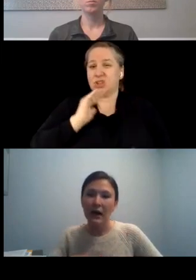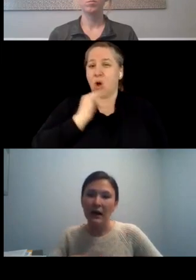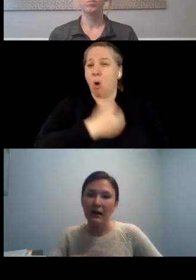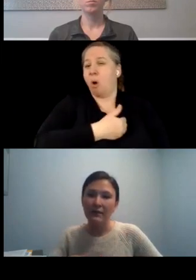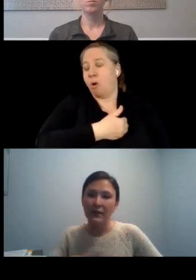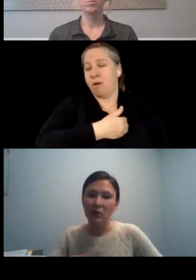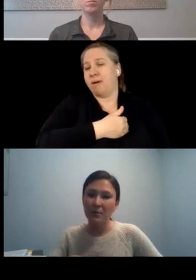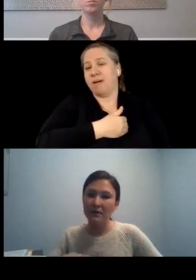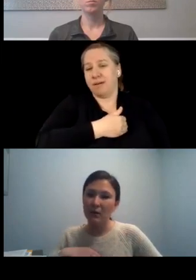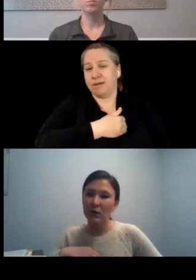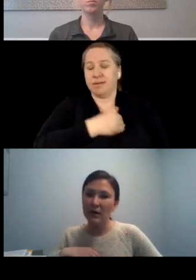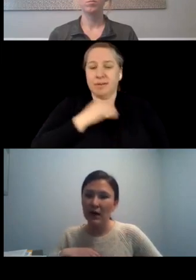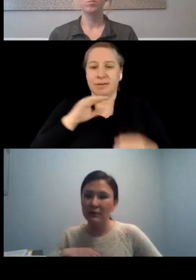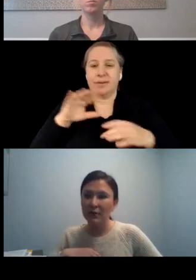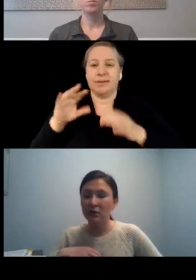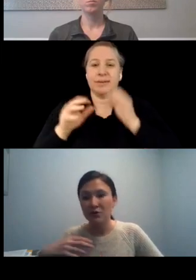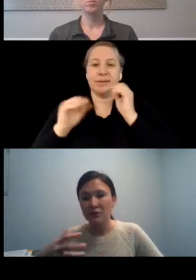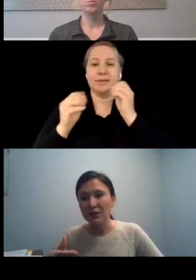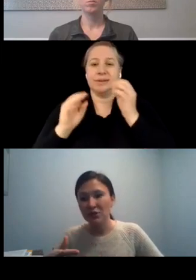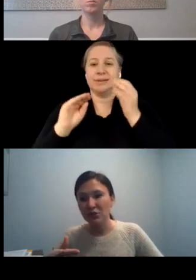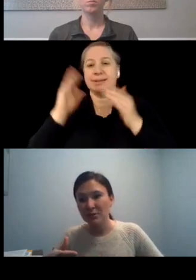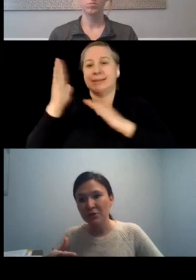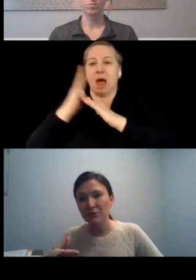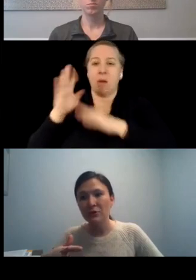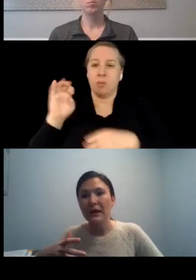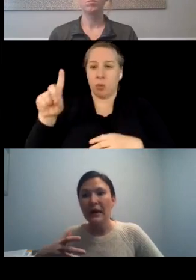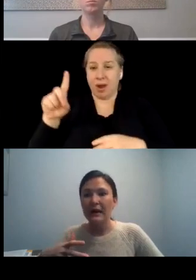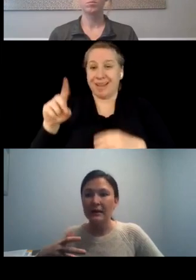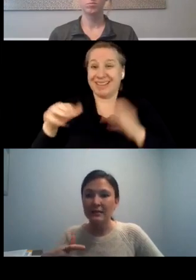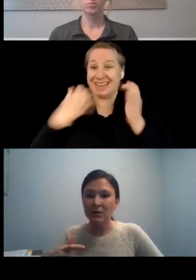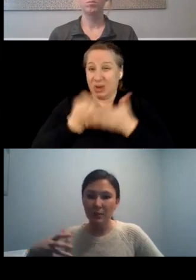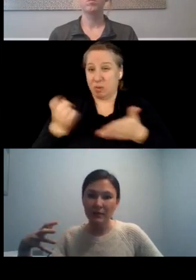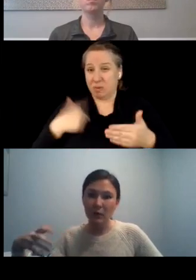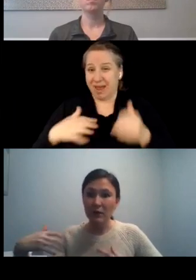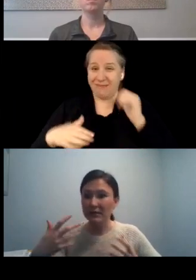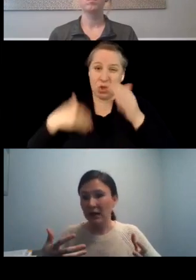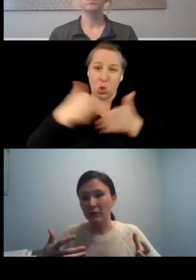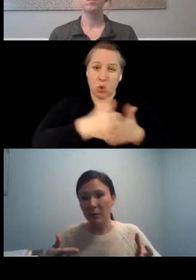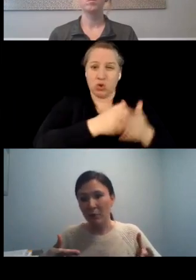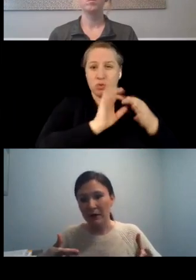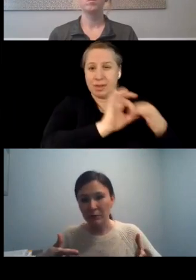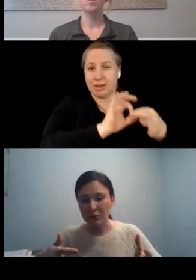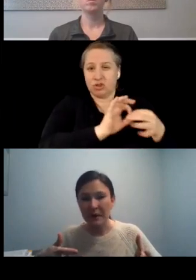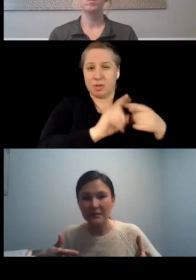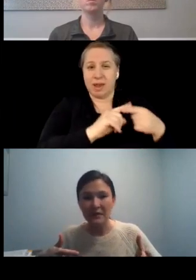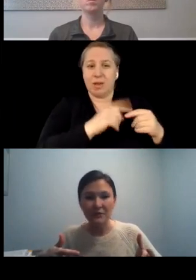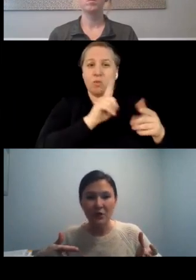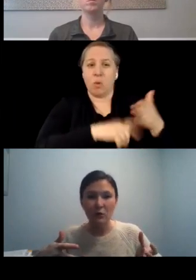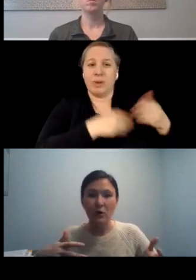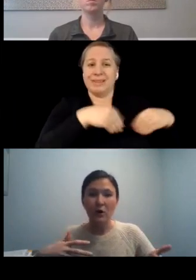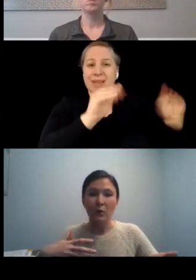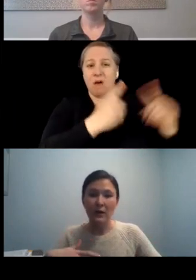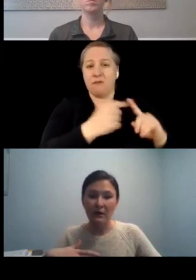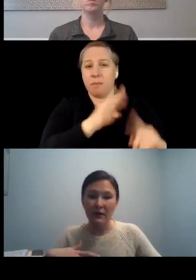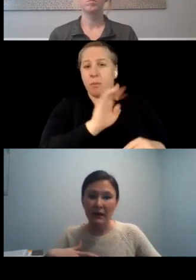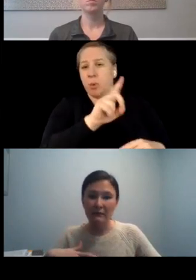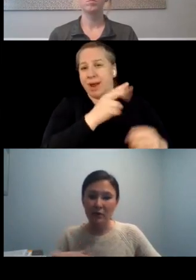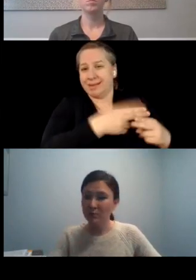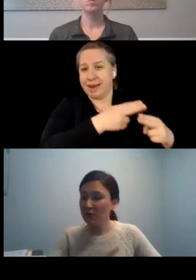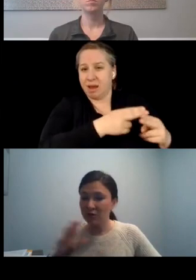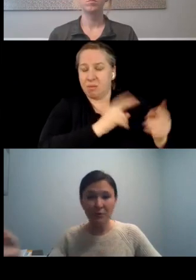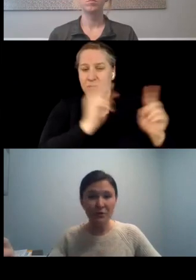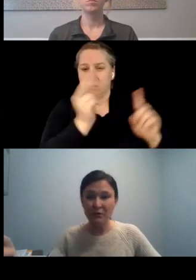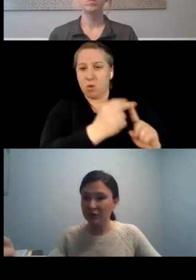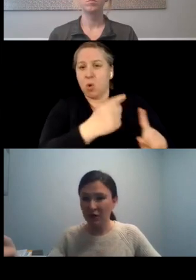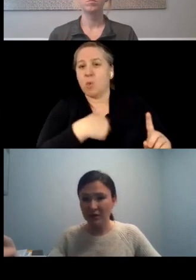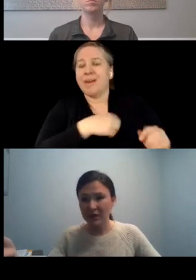So the equipment that we have the closest relationship to and the equipment that we sell from a branding perspective. So we have gotten,